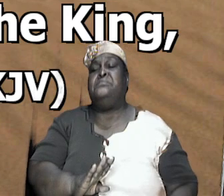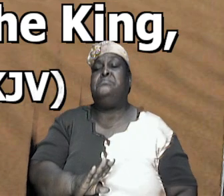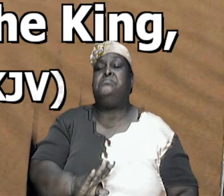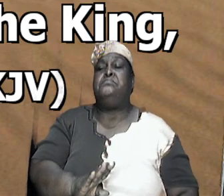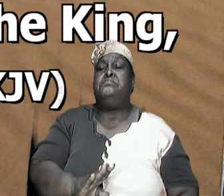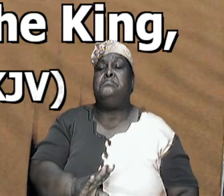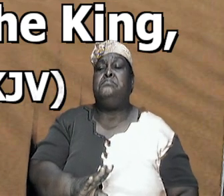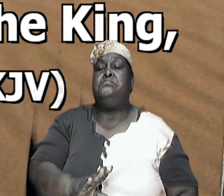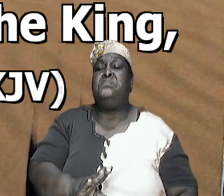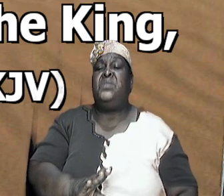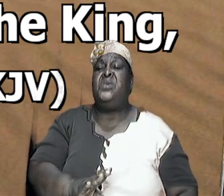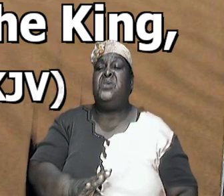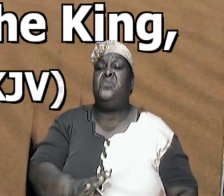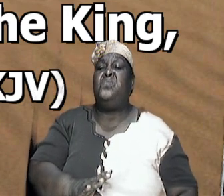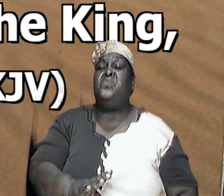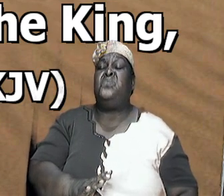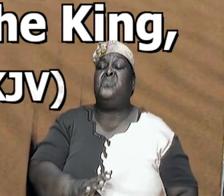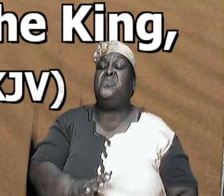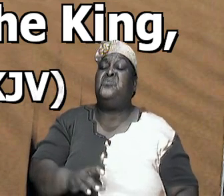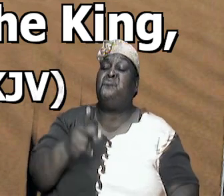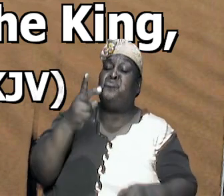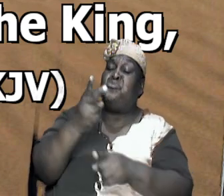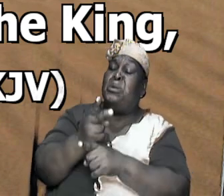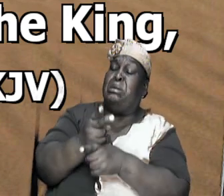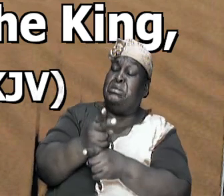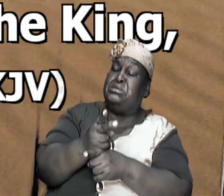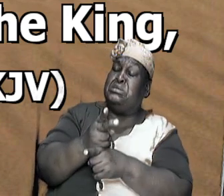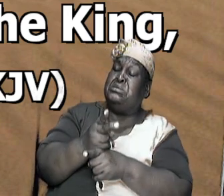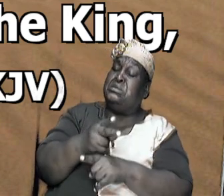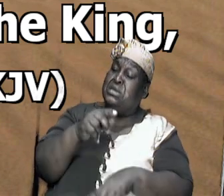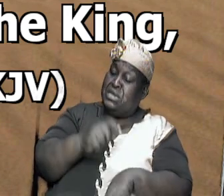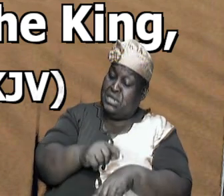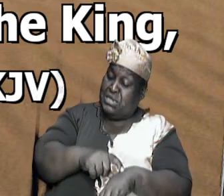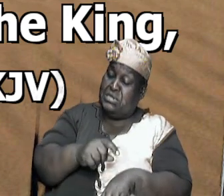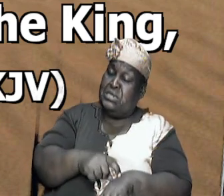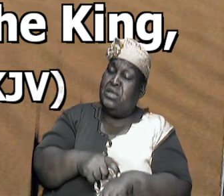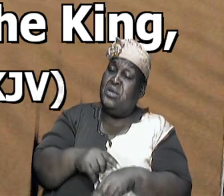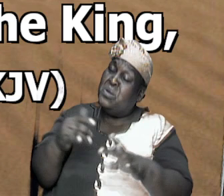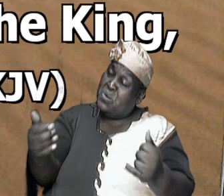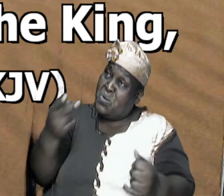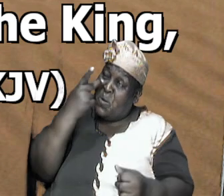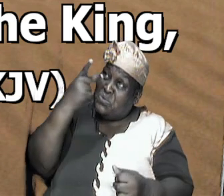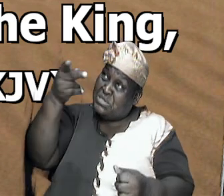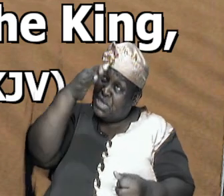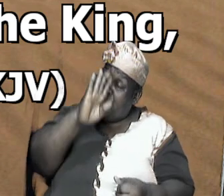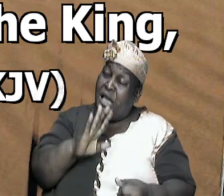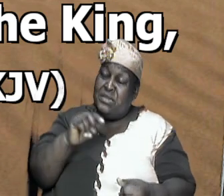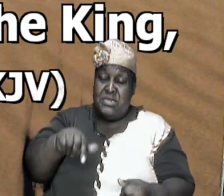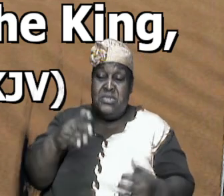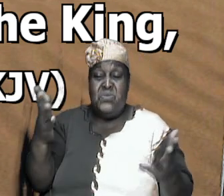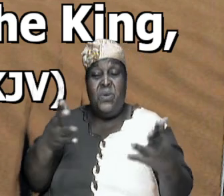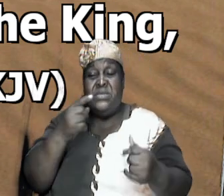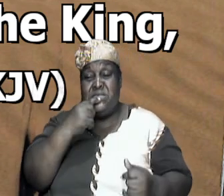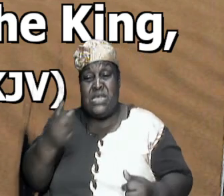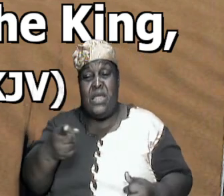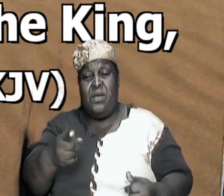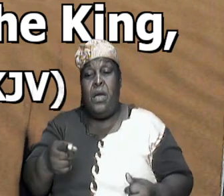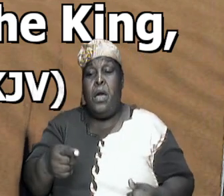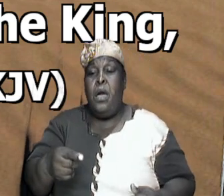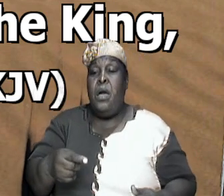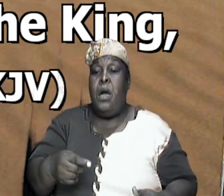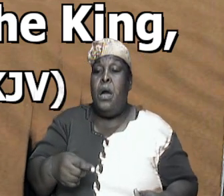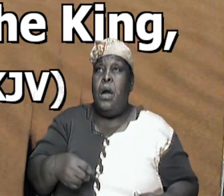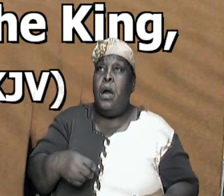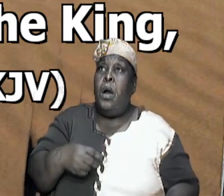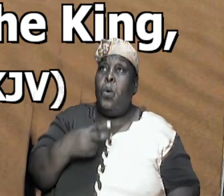He was all right up until this point, but now he see God. This is what he said, woe is